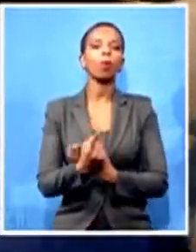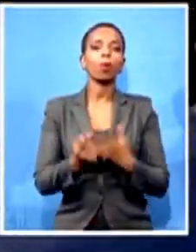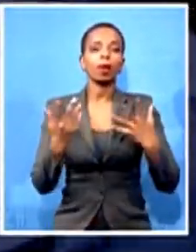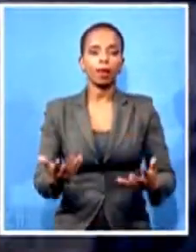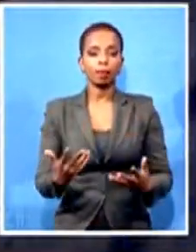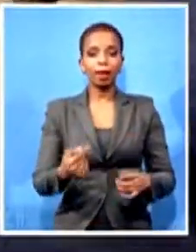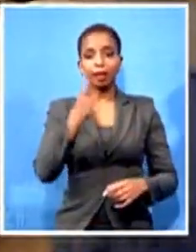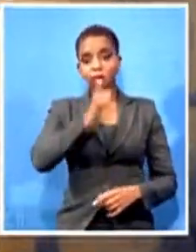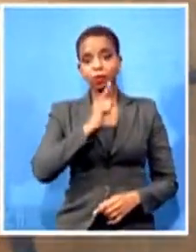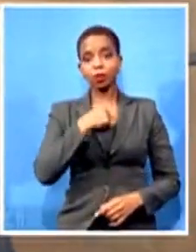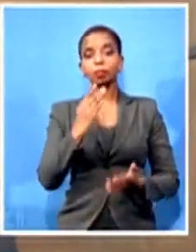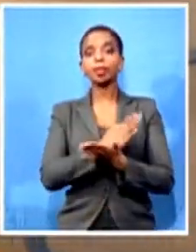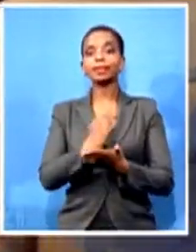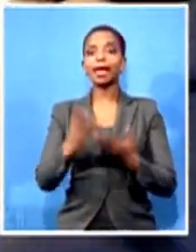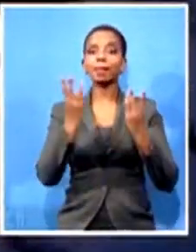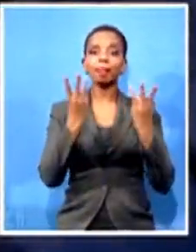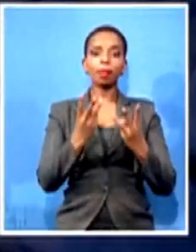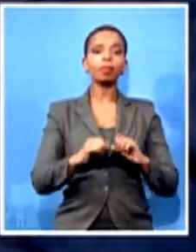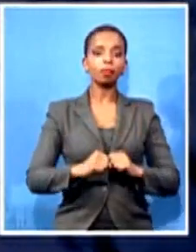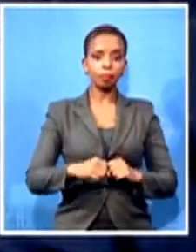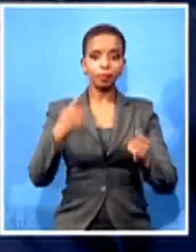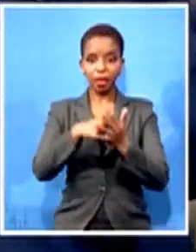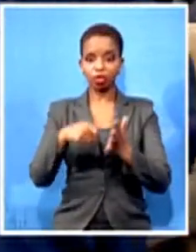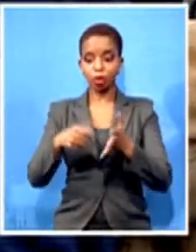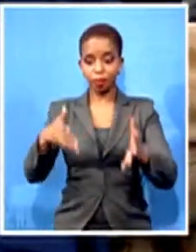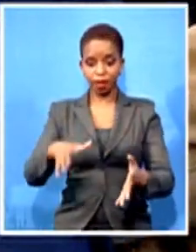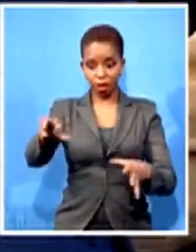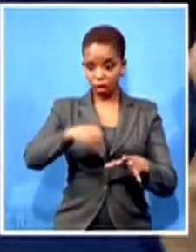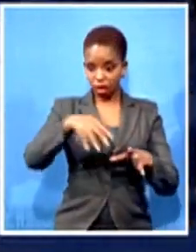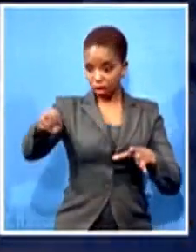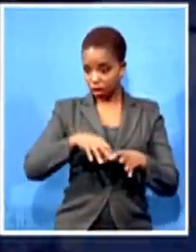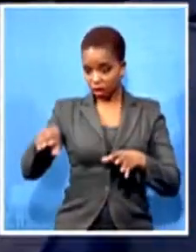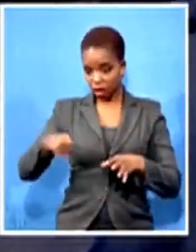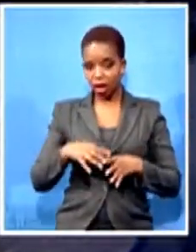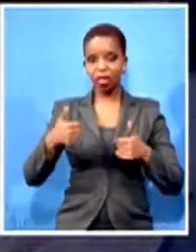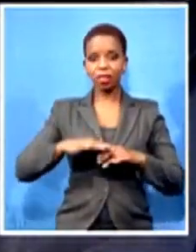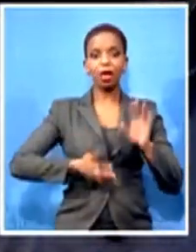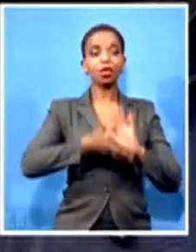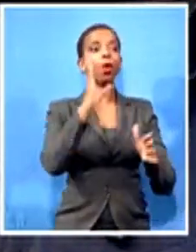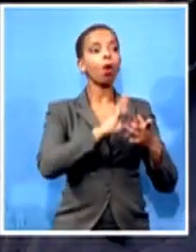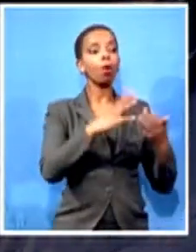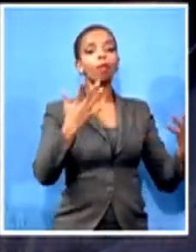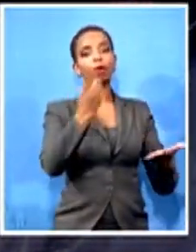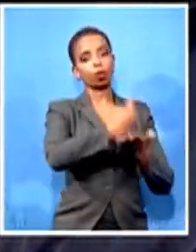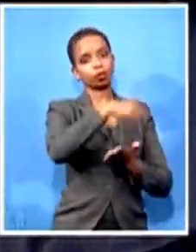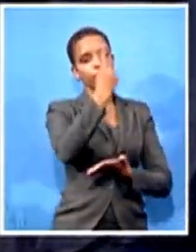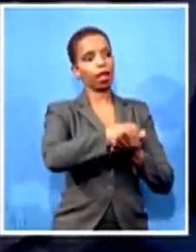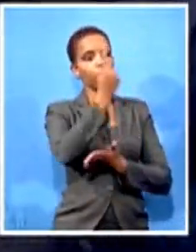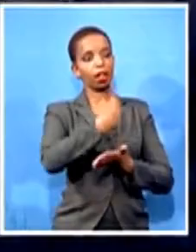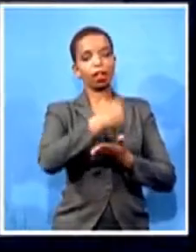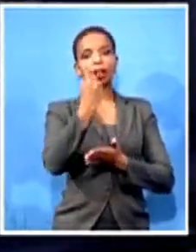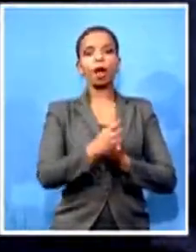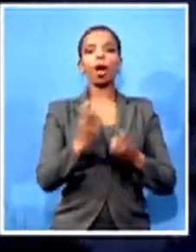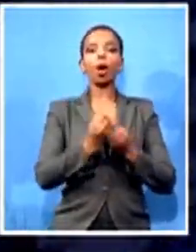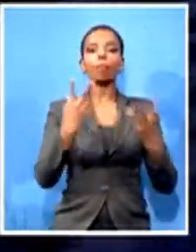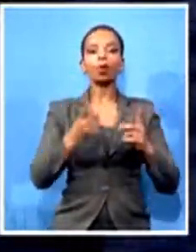for the items here sell them back home. So wherever they're coming from, most of which are coming from the townships, they'll buy items